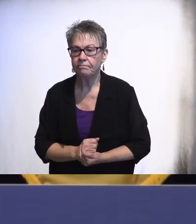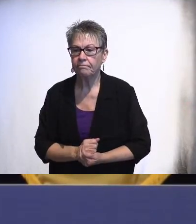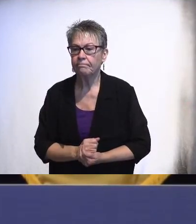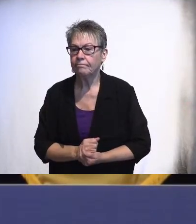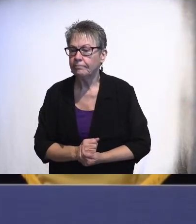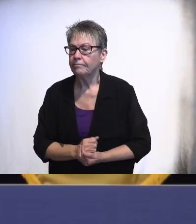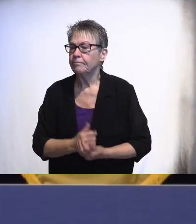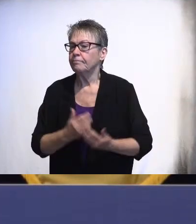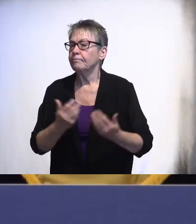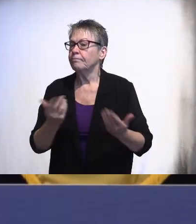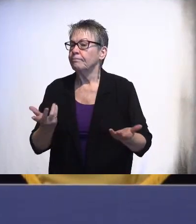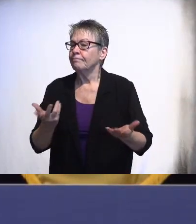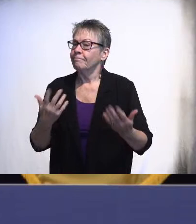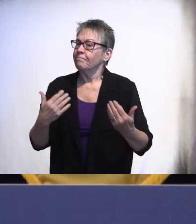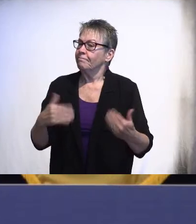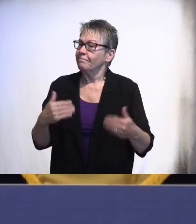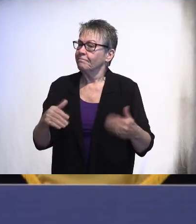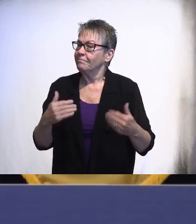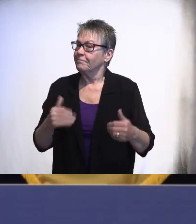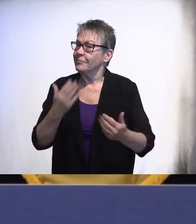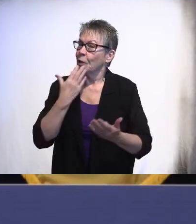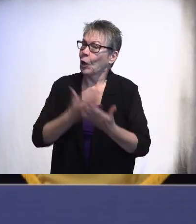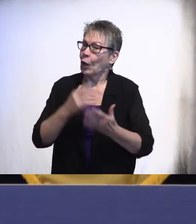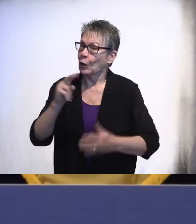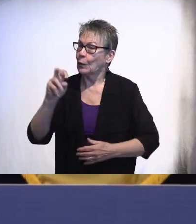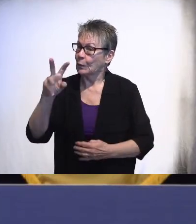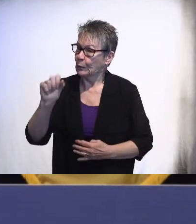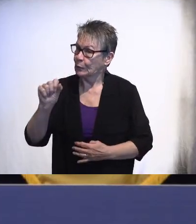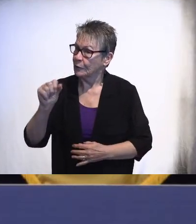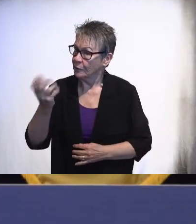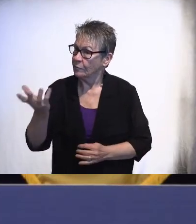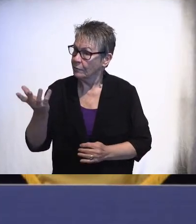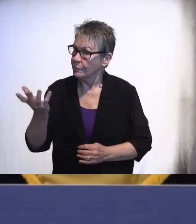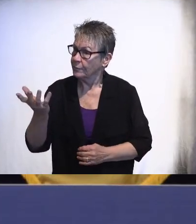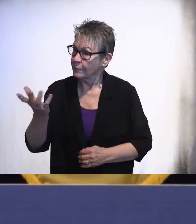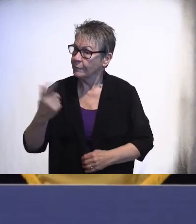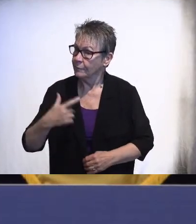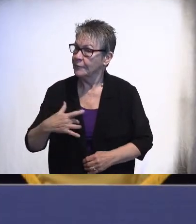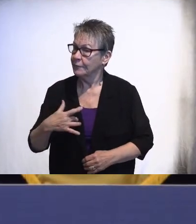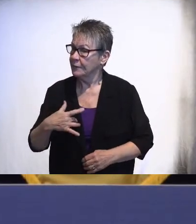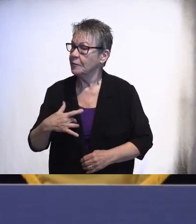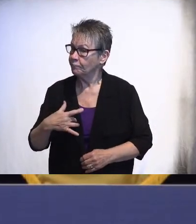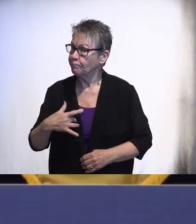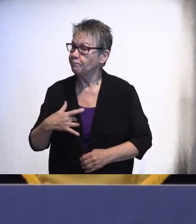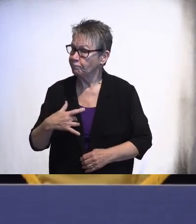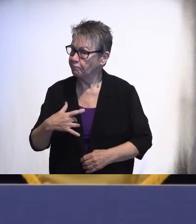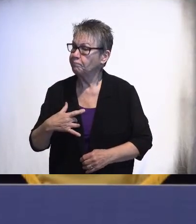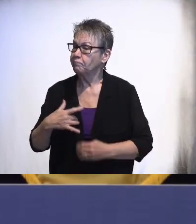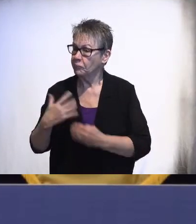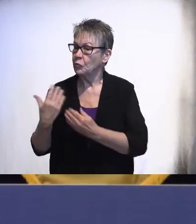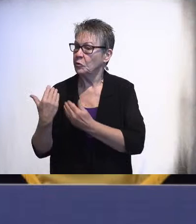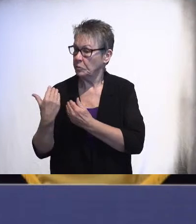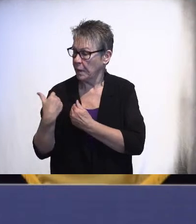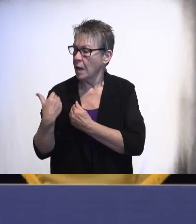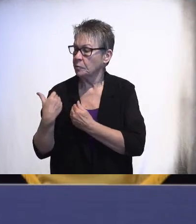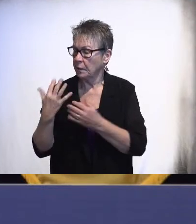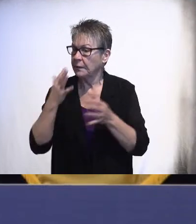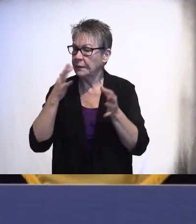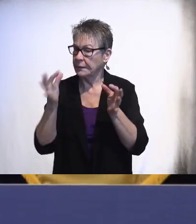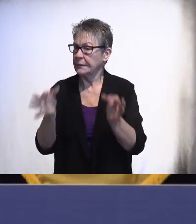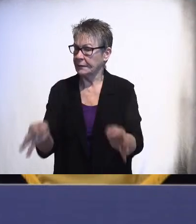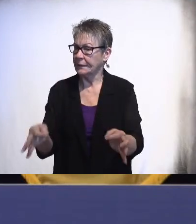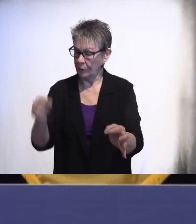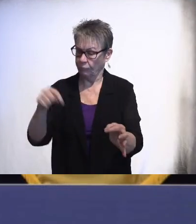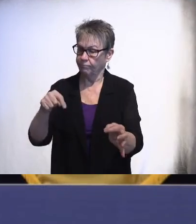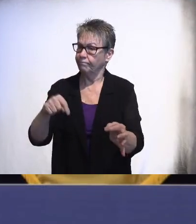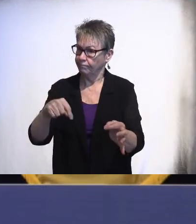Big step. This is a big step. We believe it is a step that we can take responsibly, that the runway is a